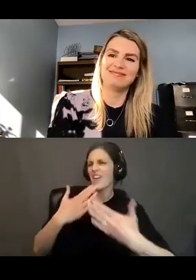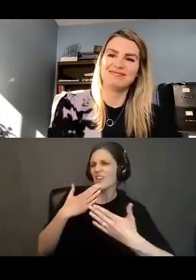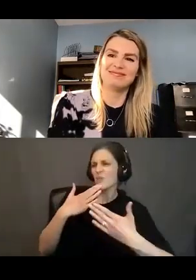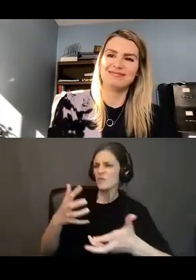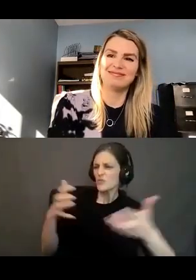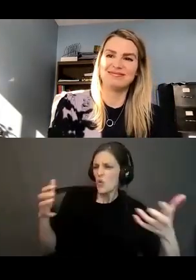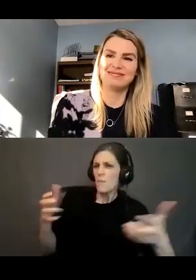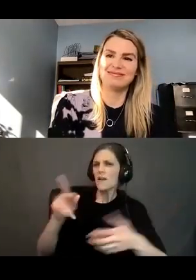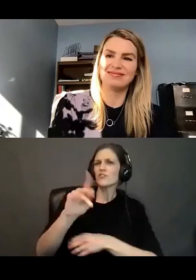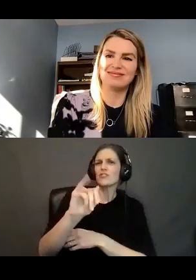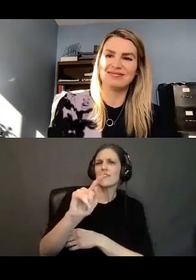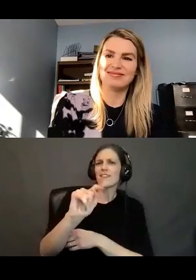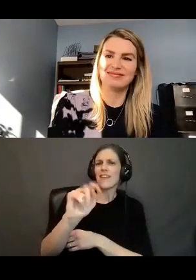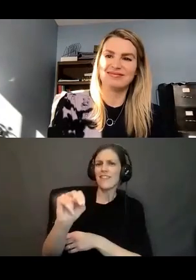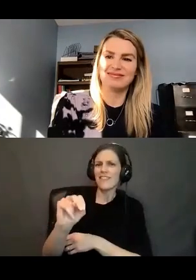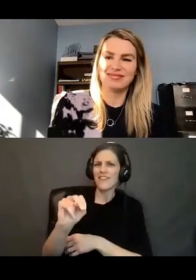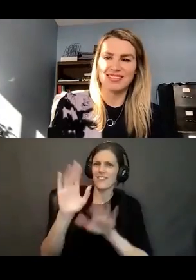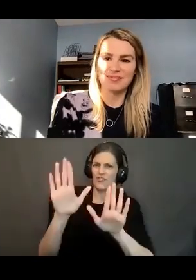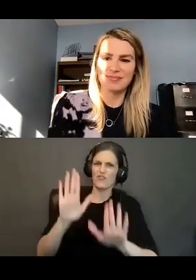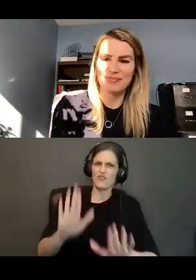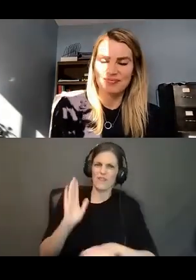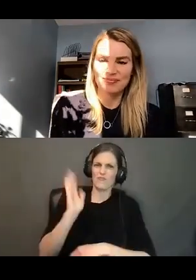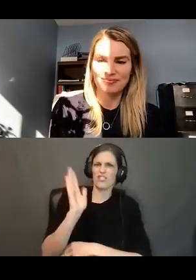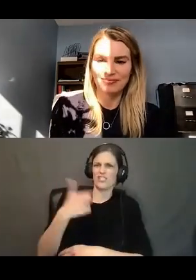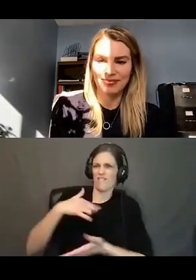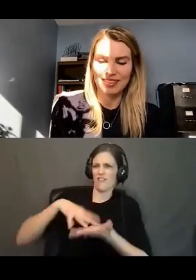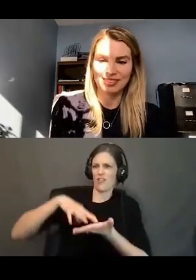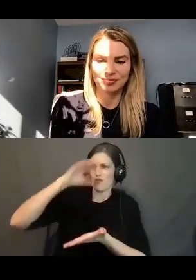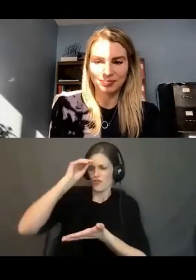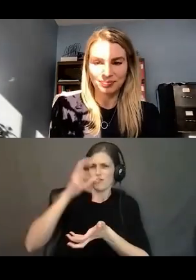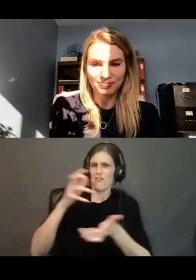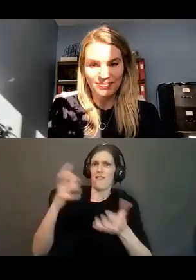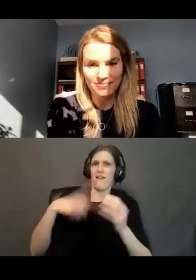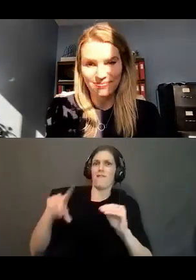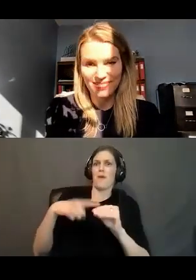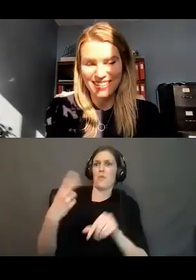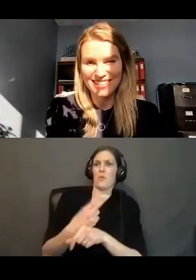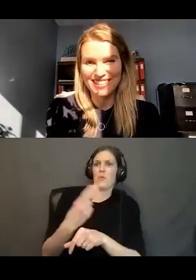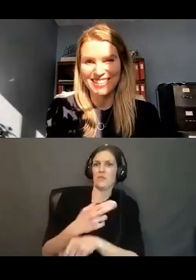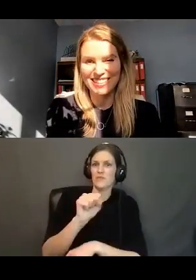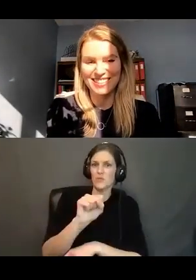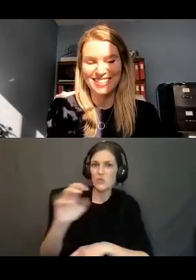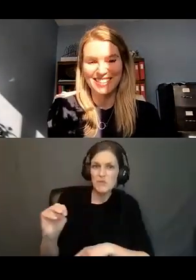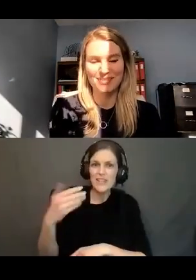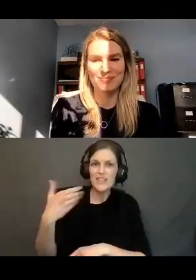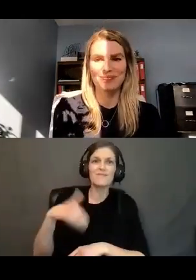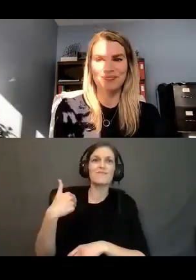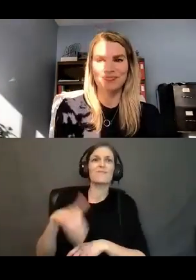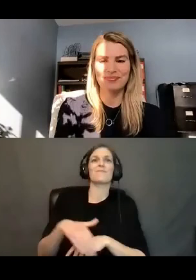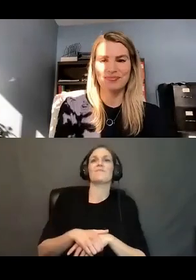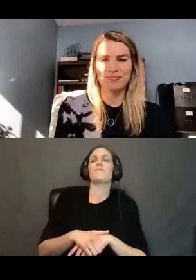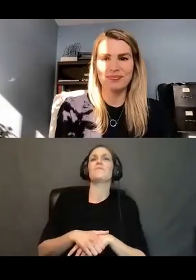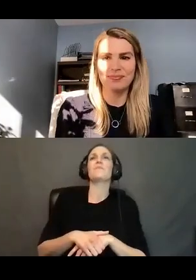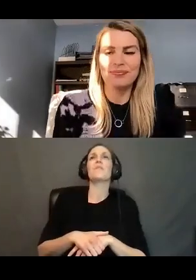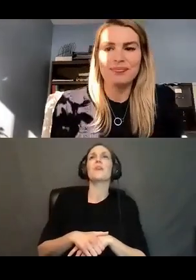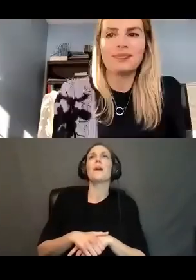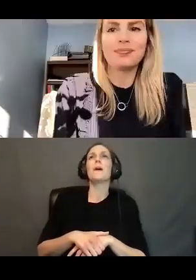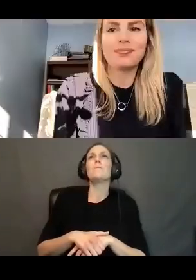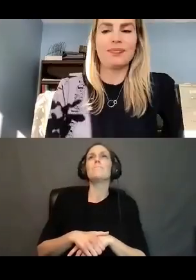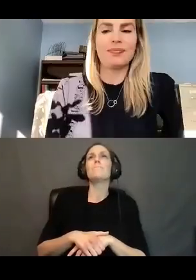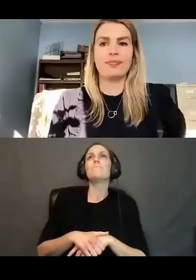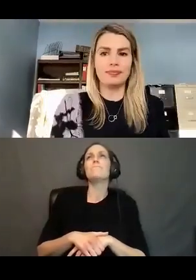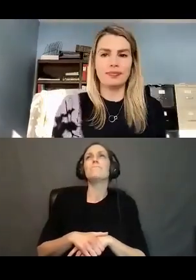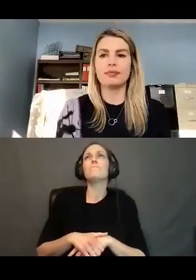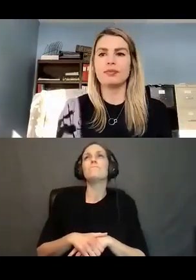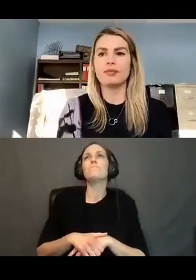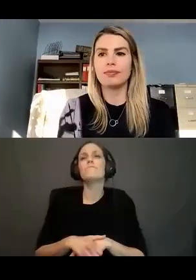Kaitlin. That's a great presentation. I've learned so much about the use of social media in the classroom. Along that line, though,